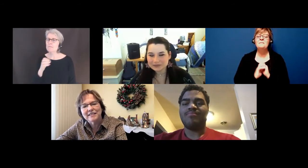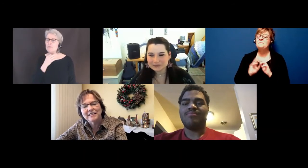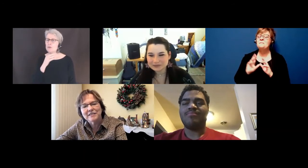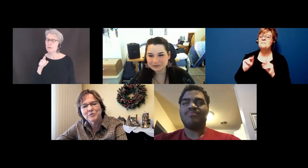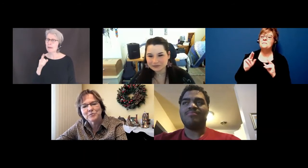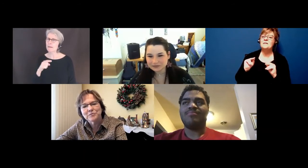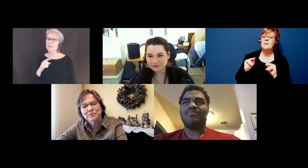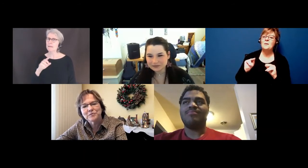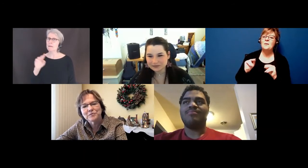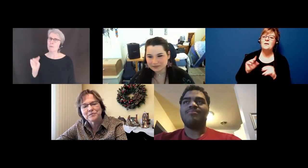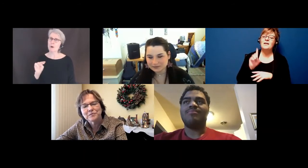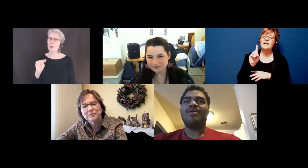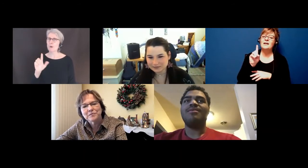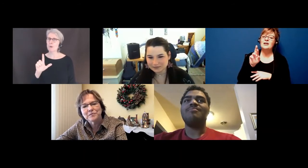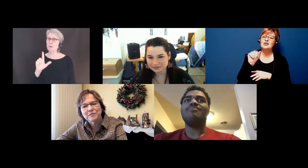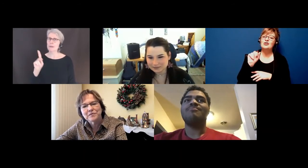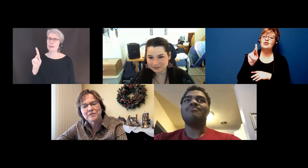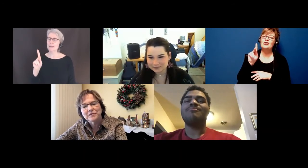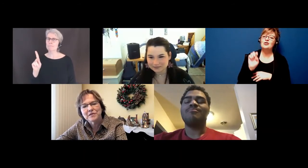Drake?